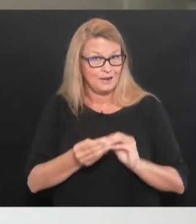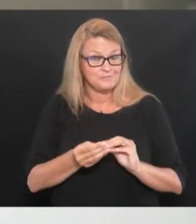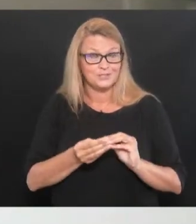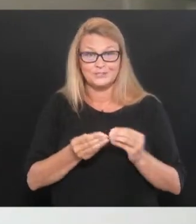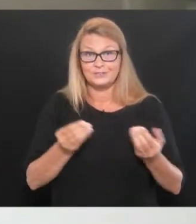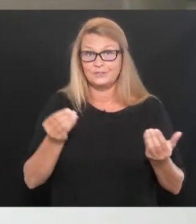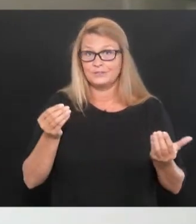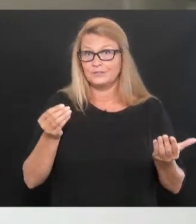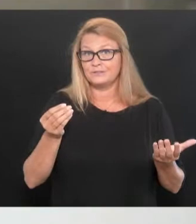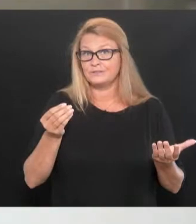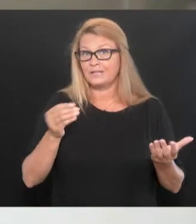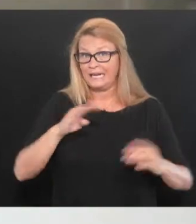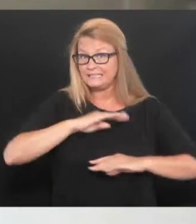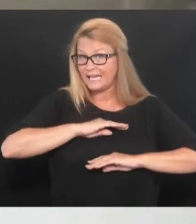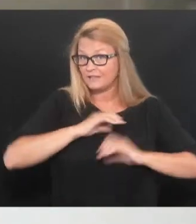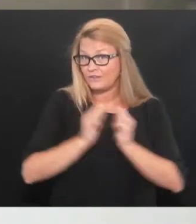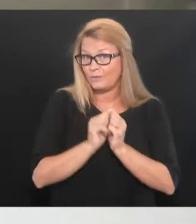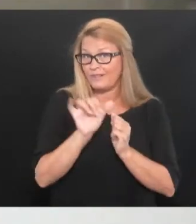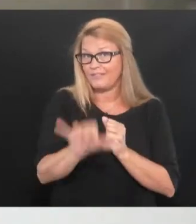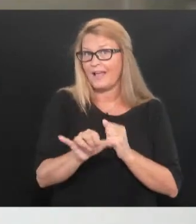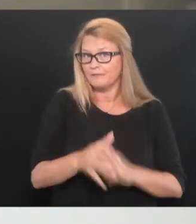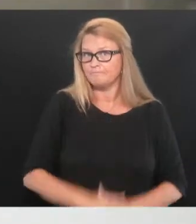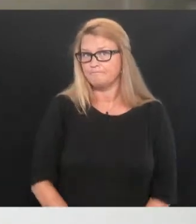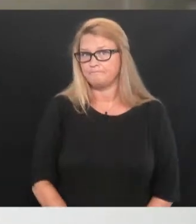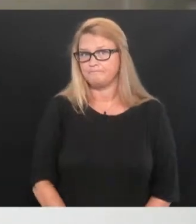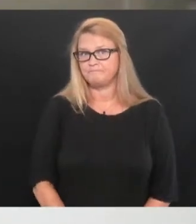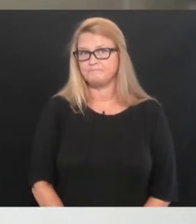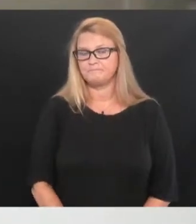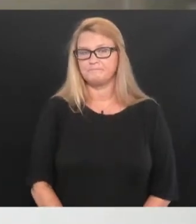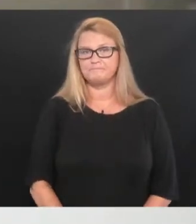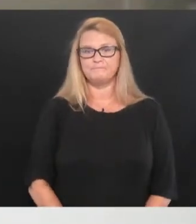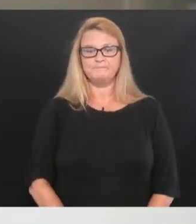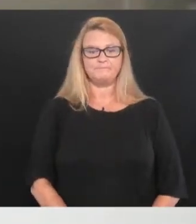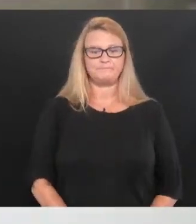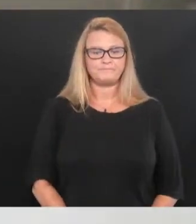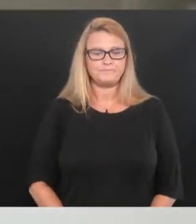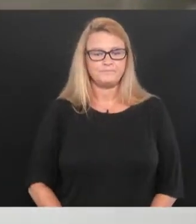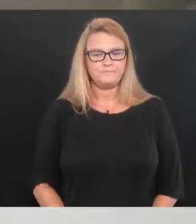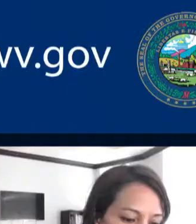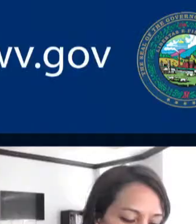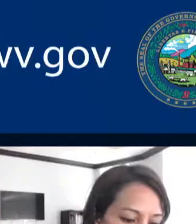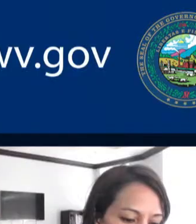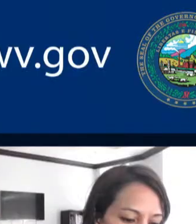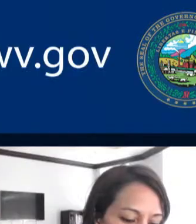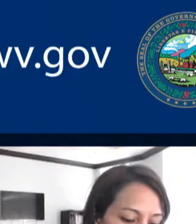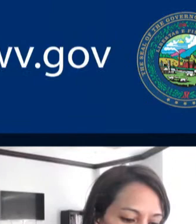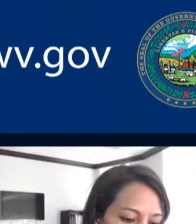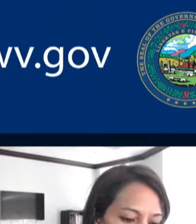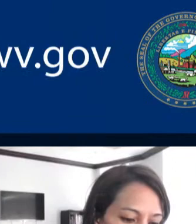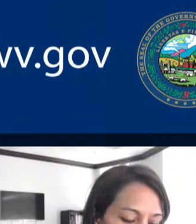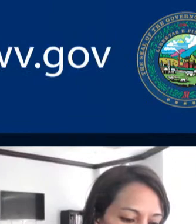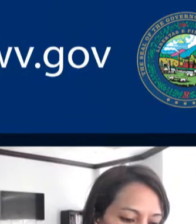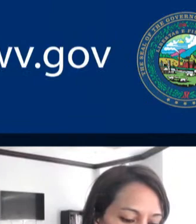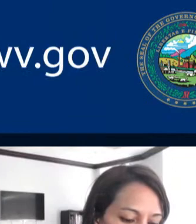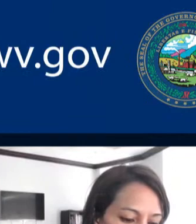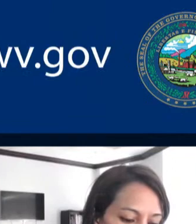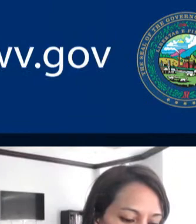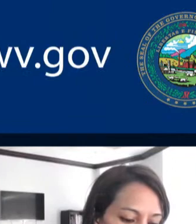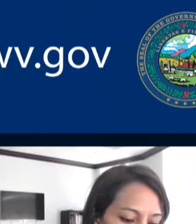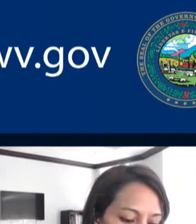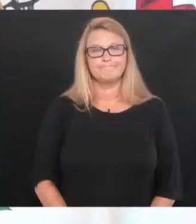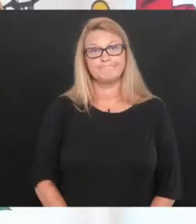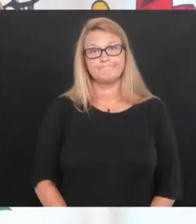happy and satisfied with the data you're getting? Well, look,